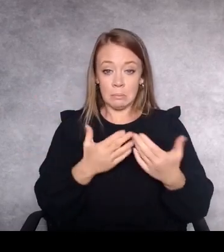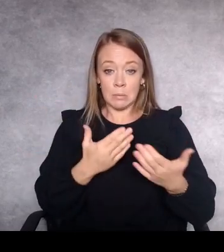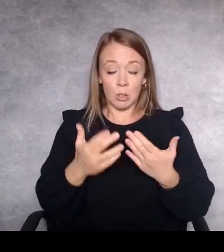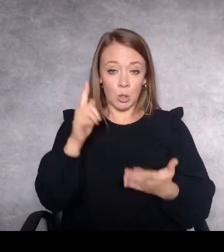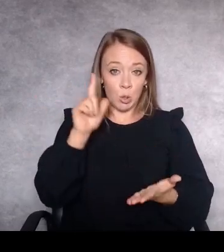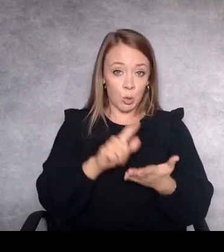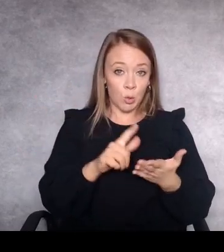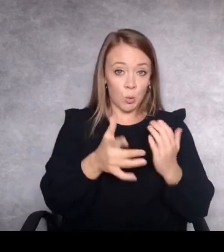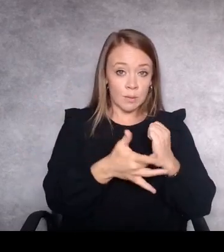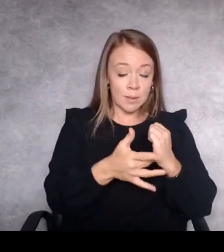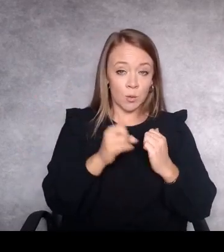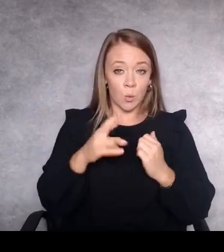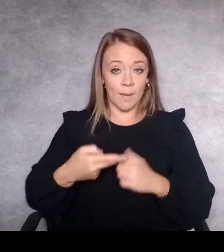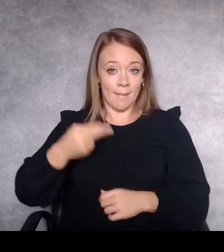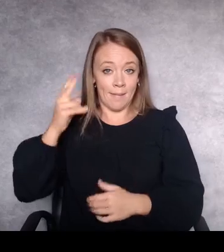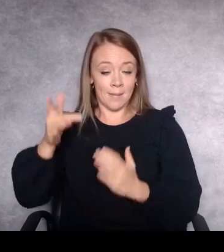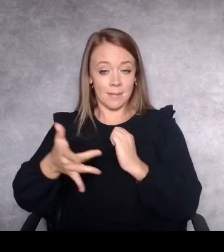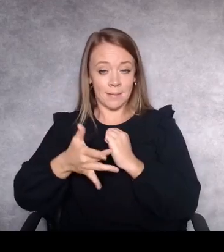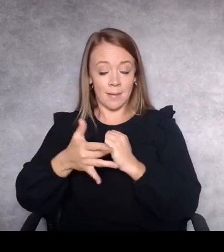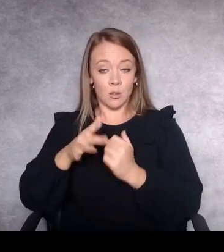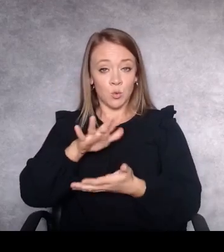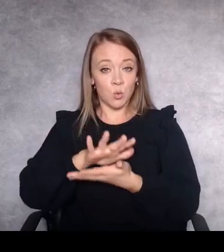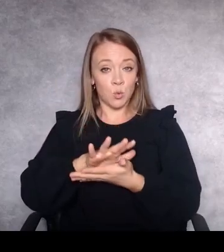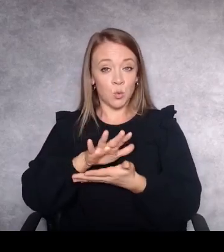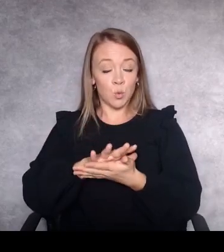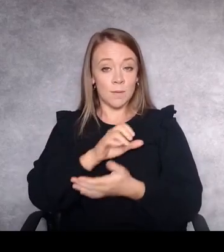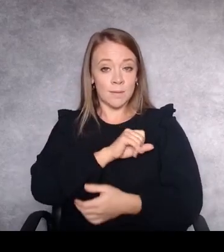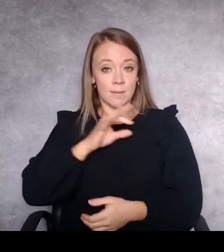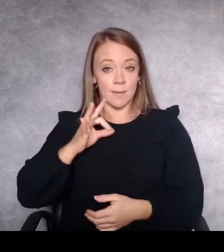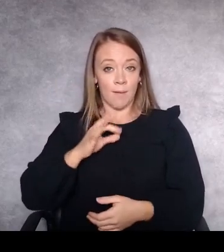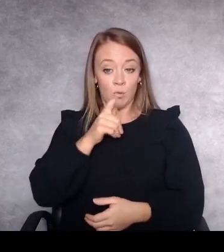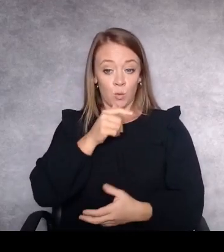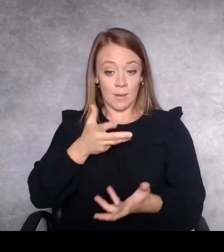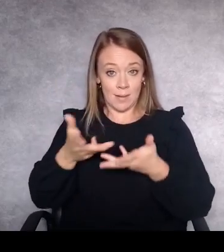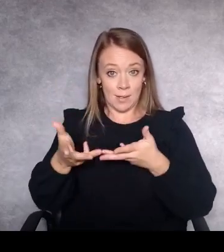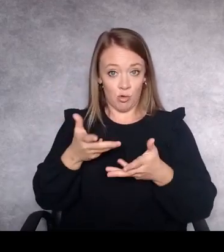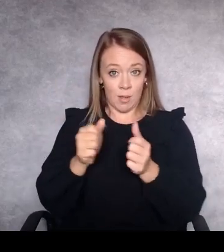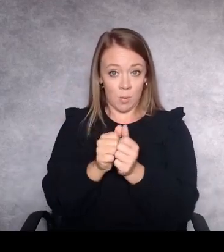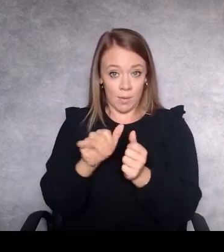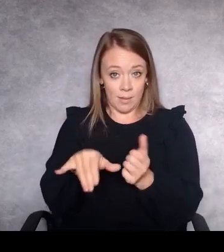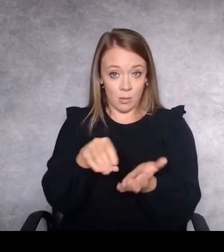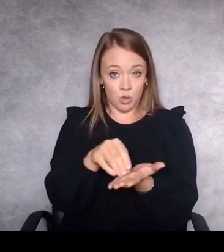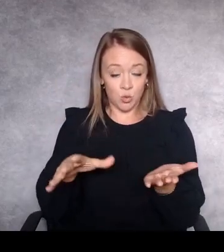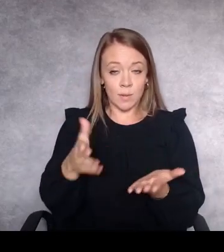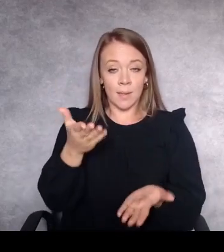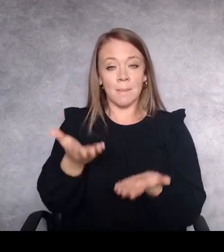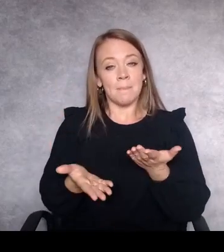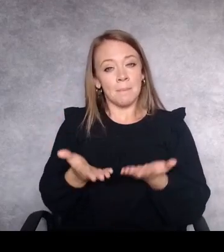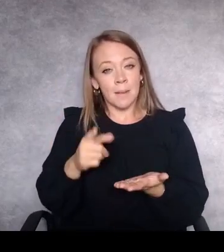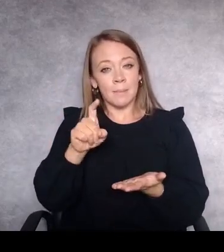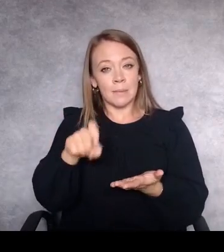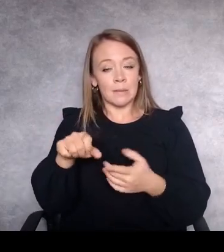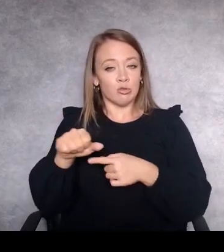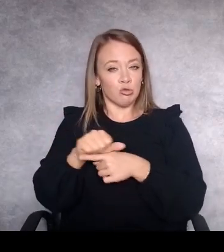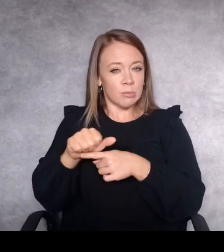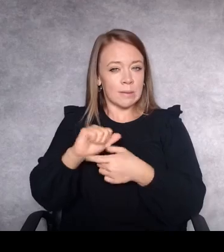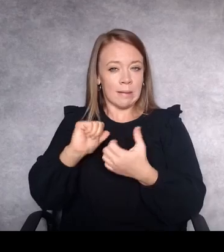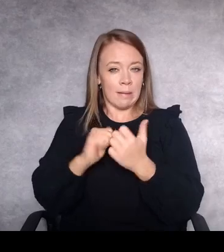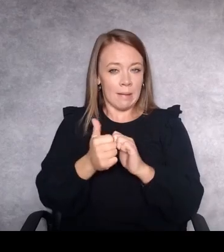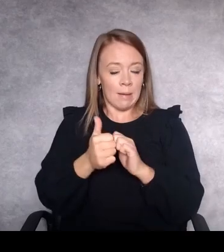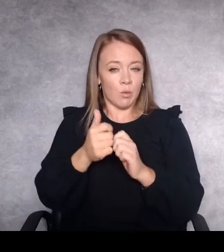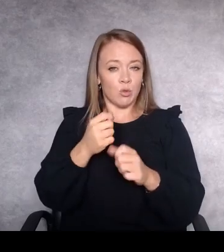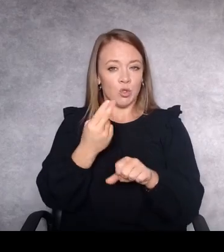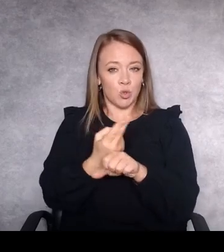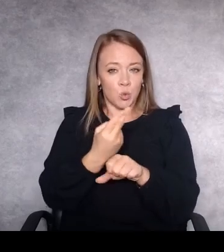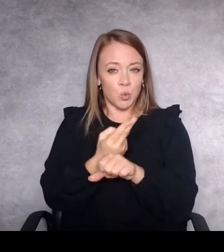low-tech or high-tech, school personnel who work with or interact with the student may need to be trained on